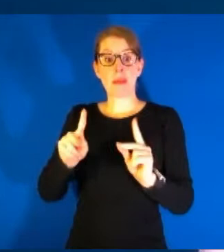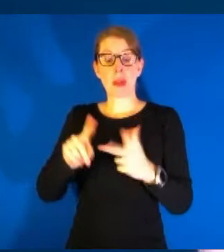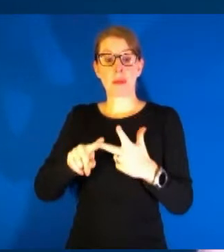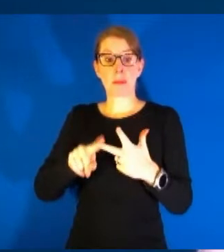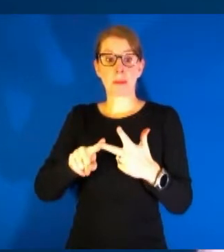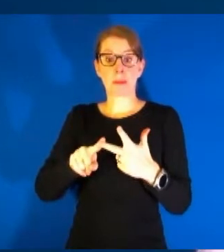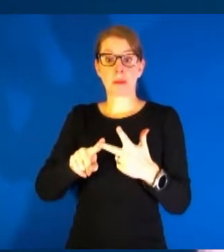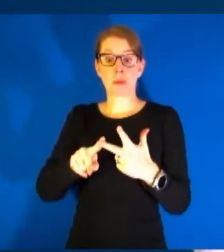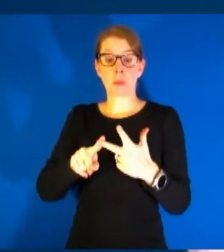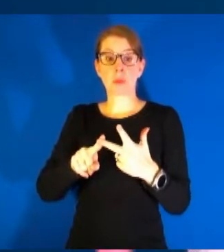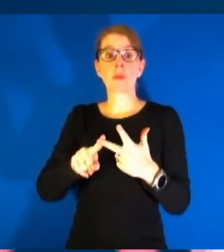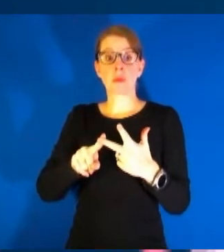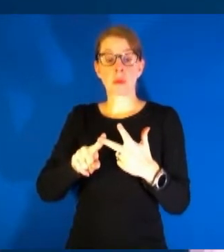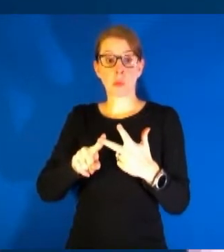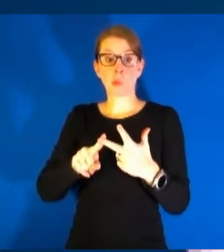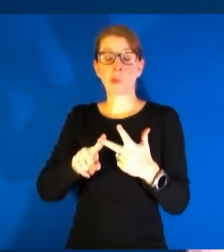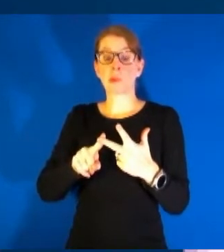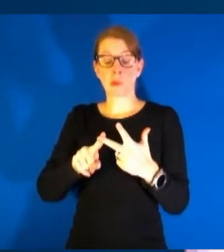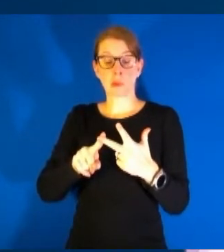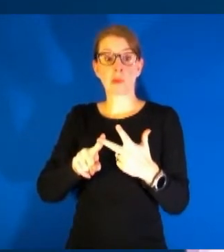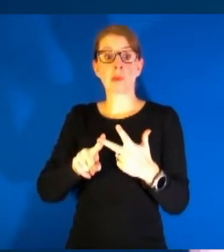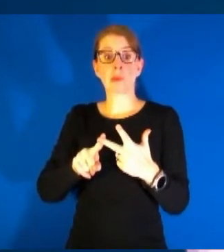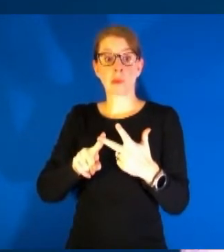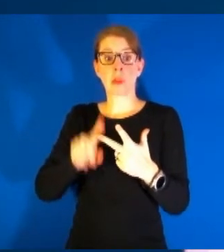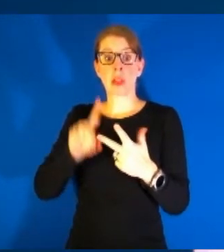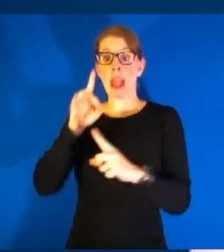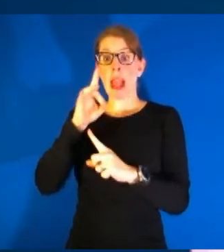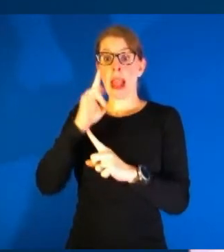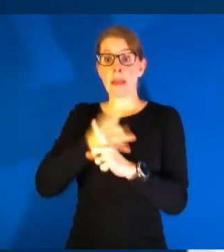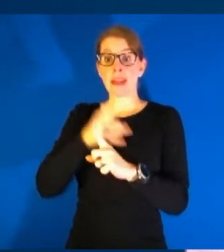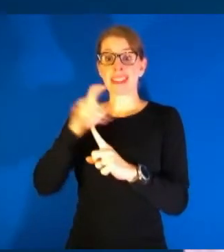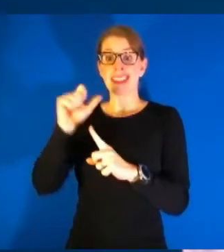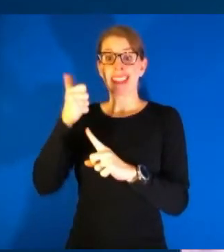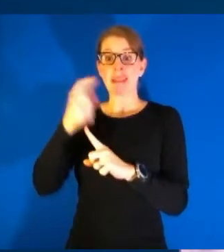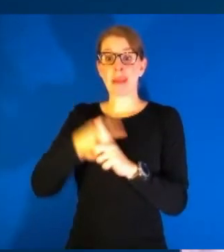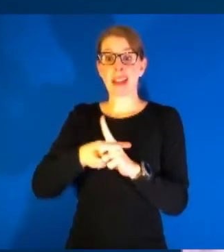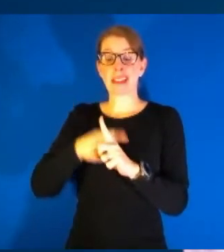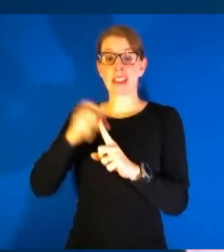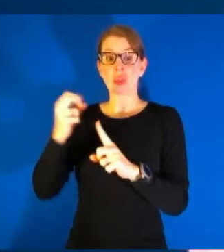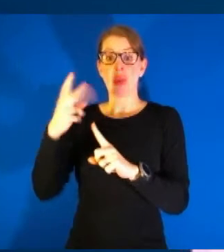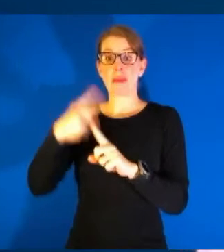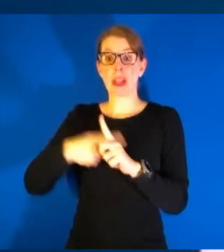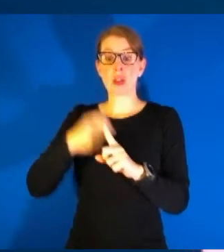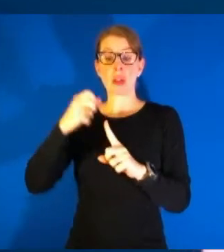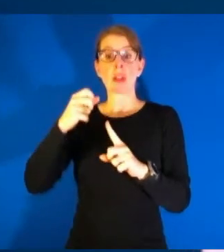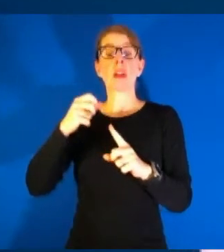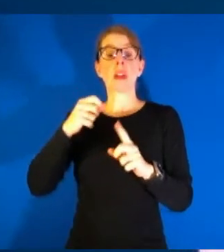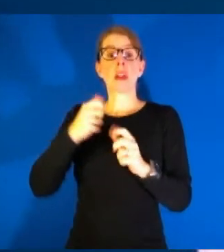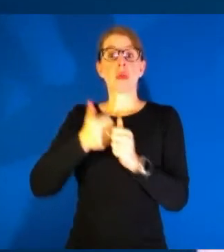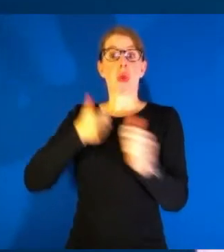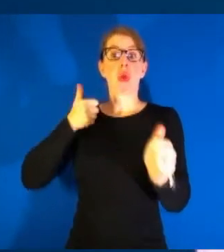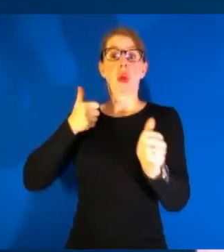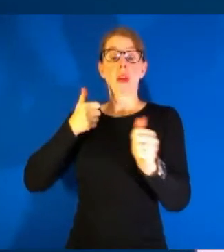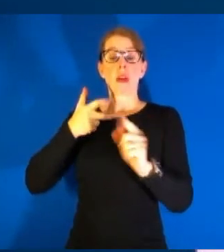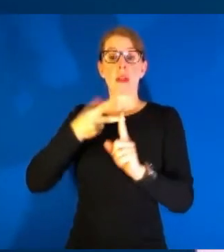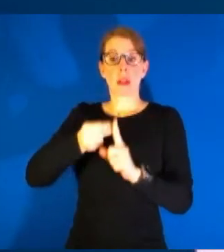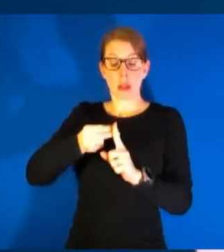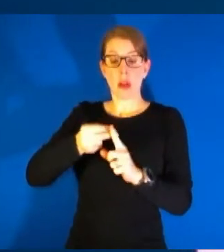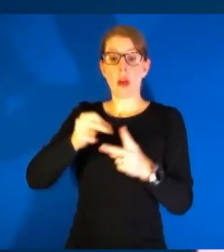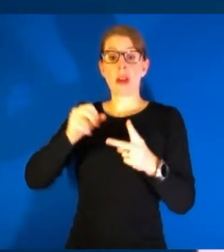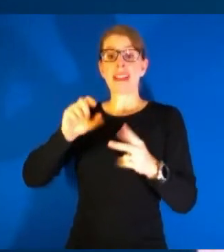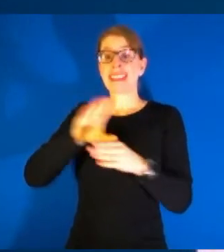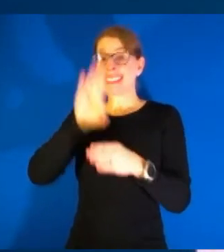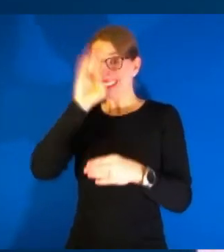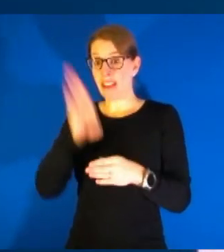their initial vaccination, like 8, 10, 12 months, have never been vaccinated, or had a really severe